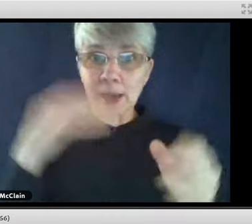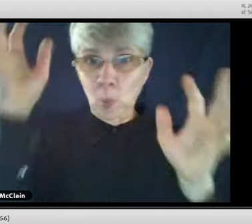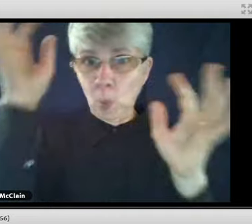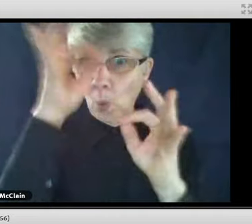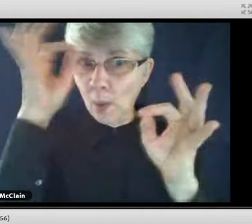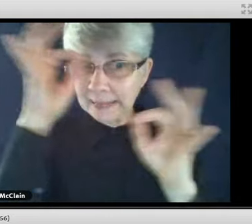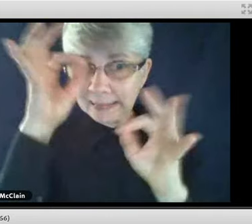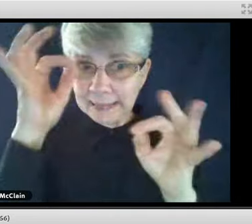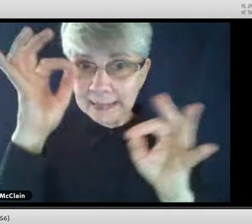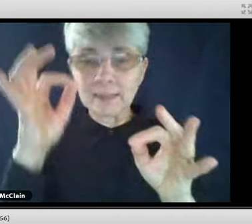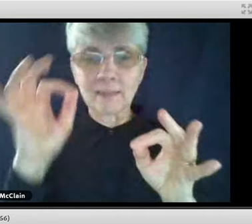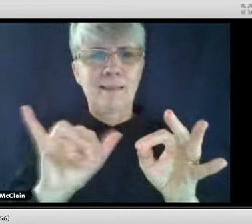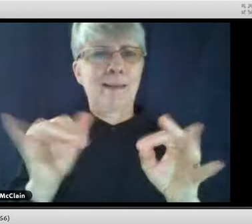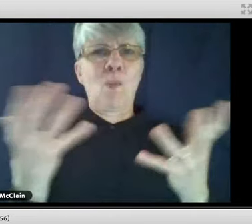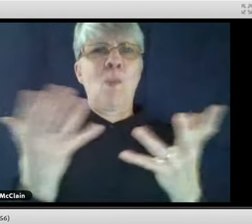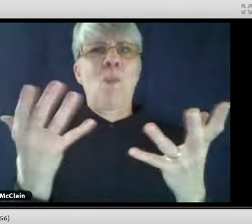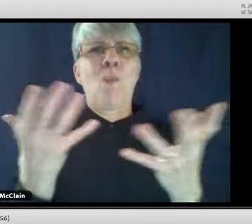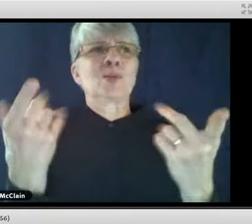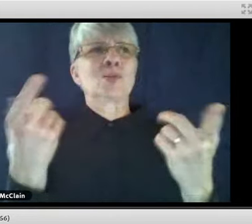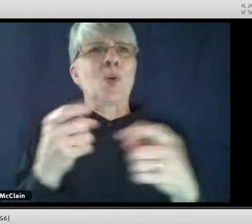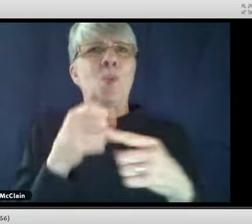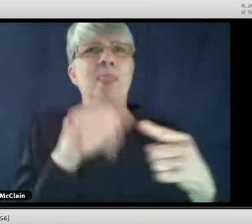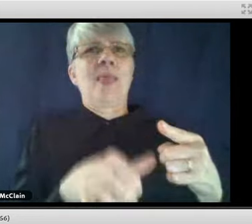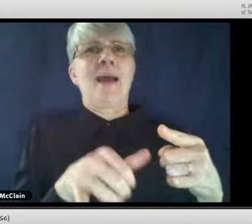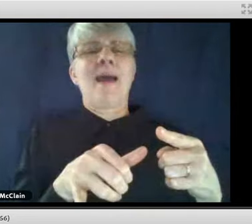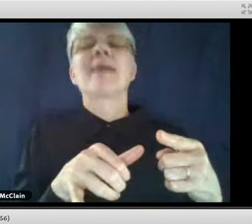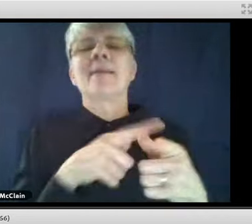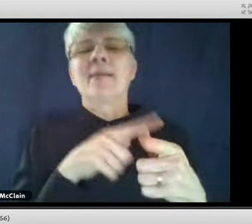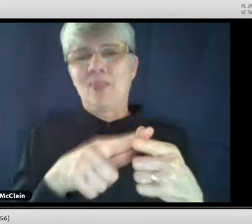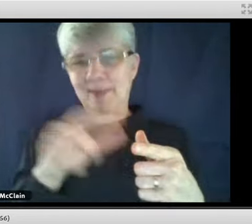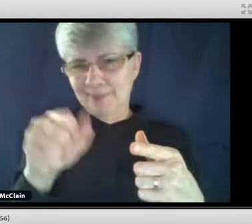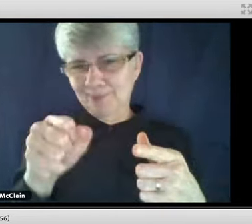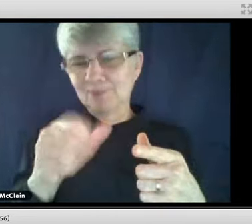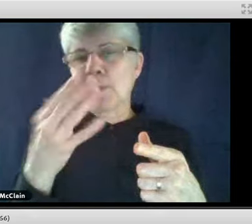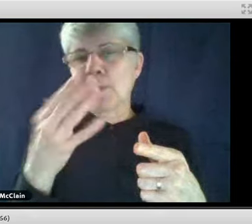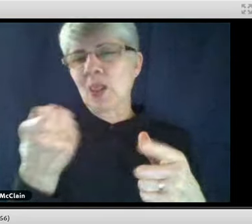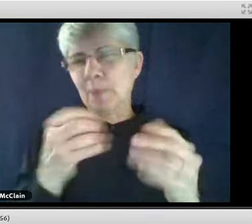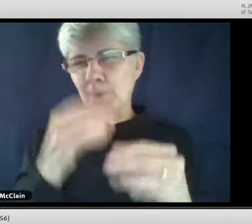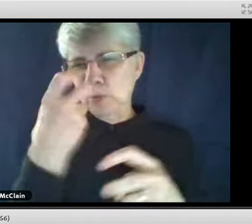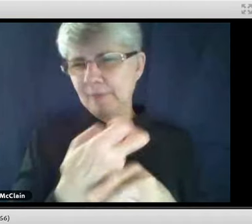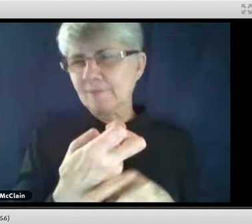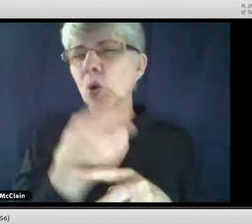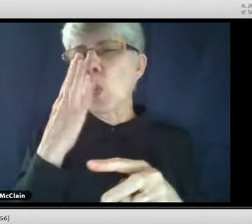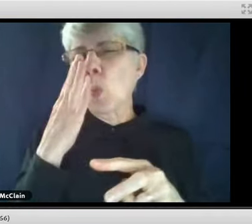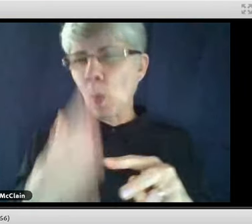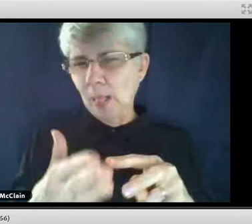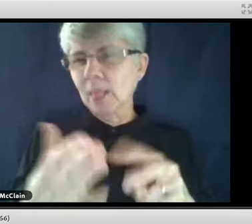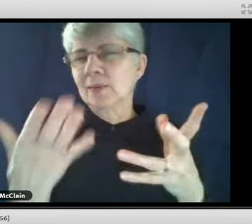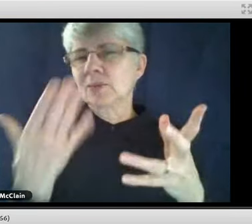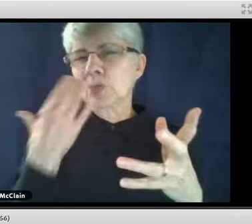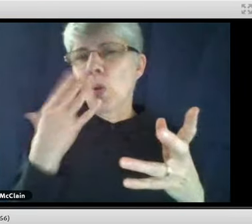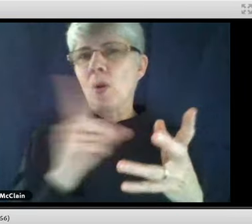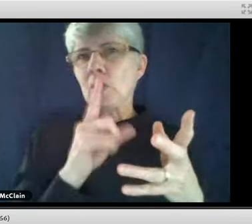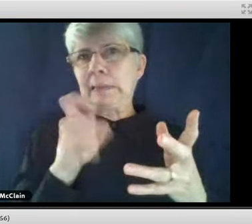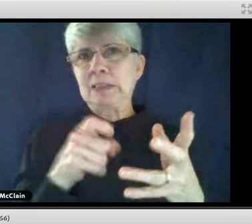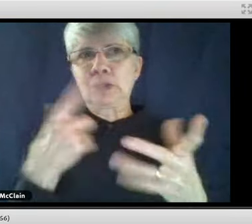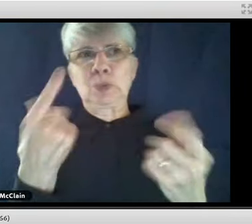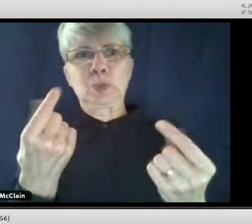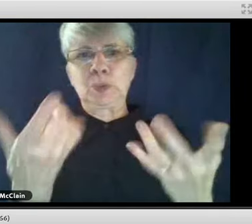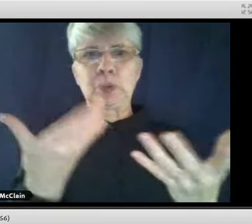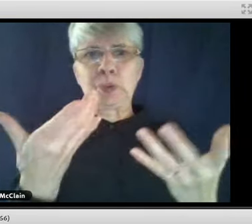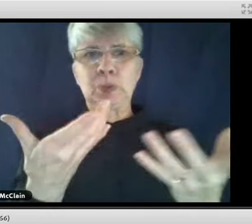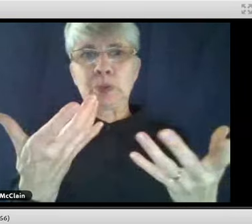idea, like what is going on with that, then yeah, it's going to be a little bit more difficult to know kind of where you need to go